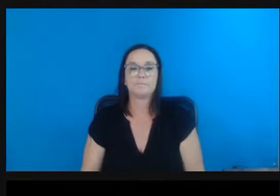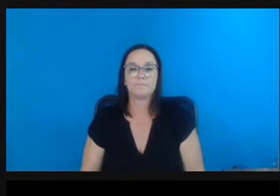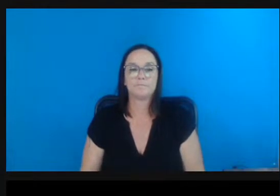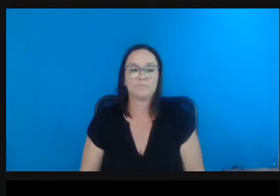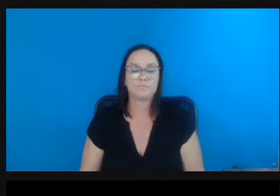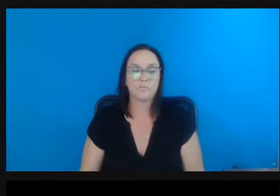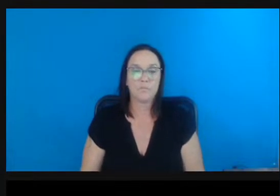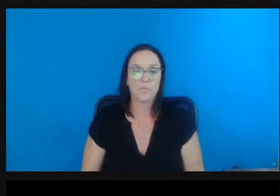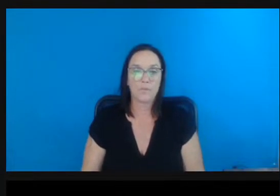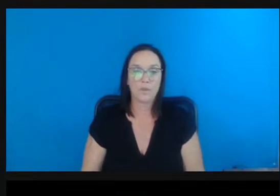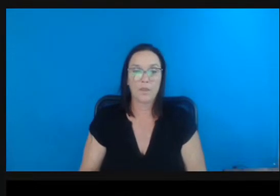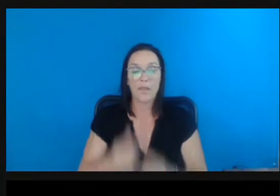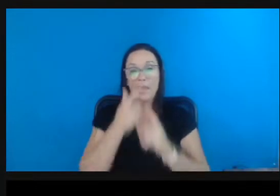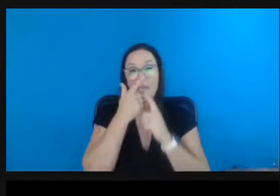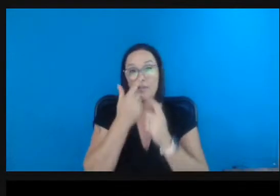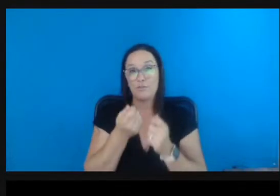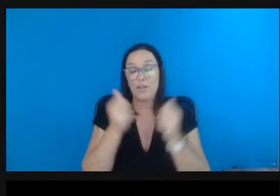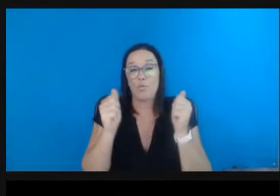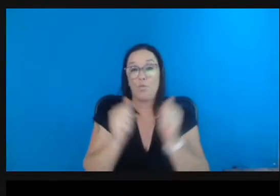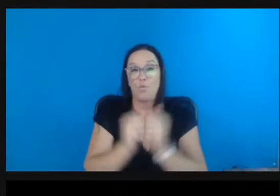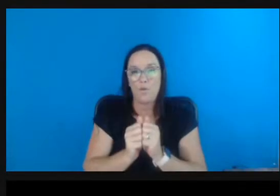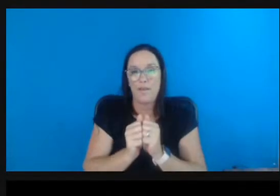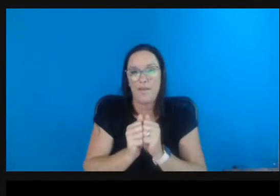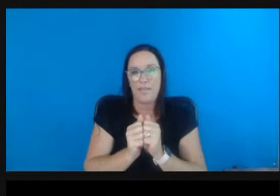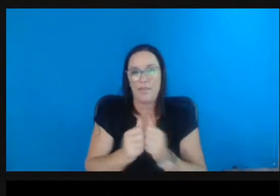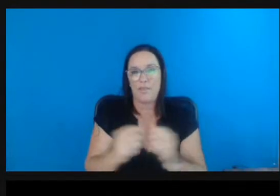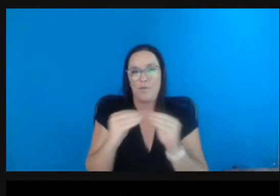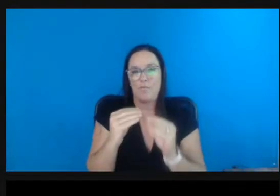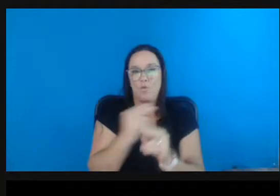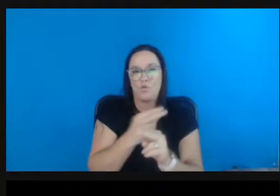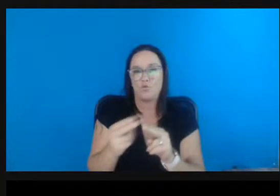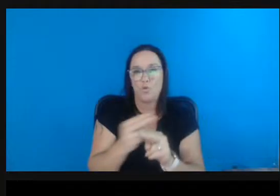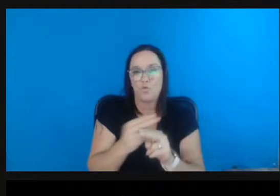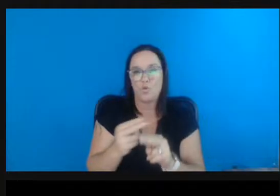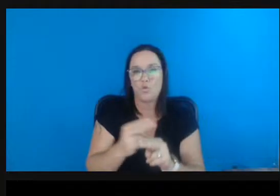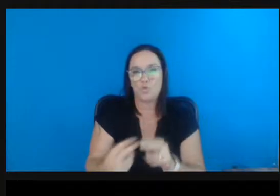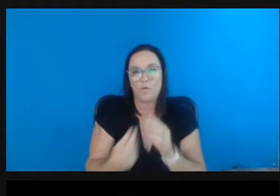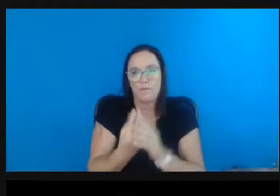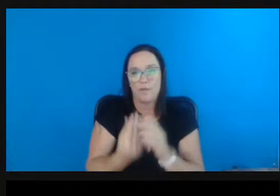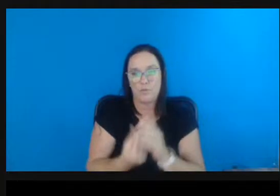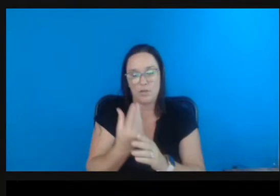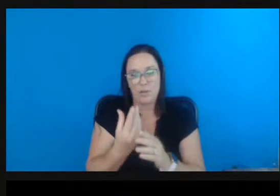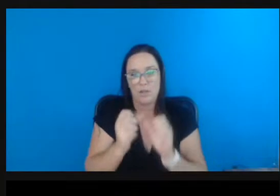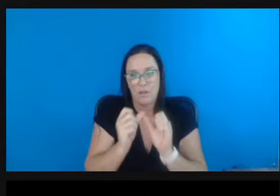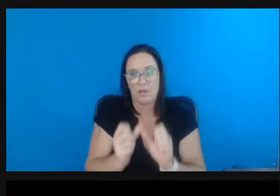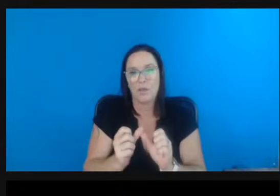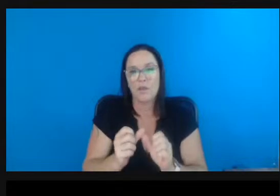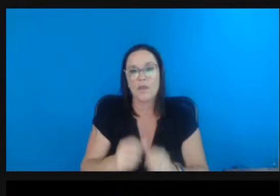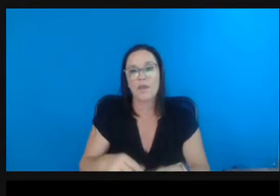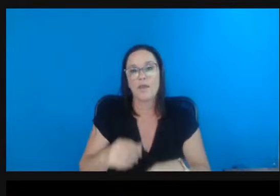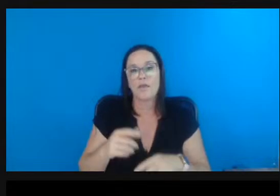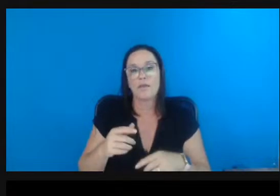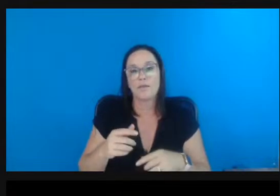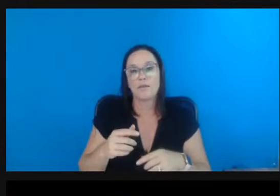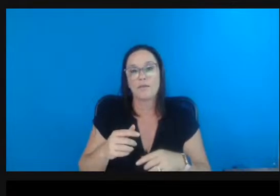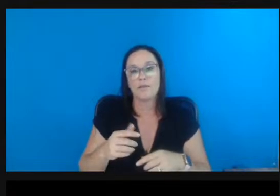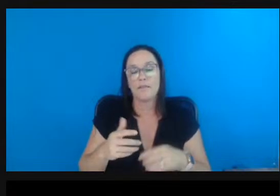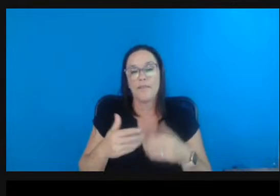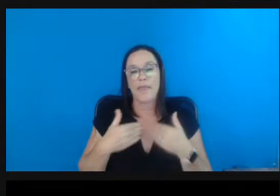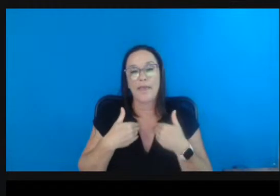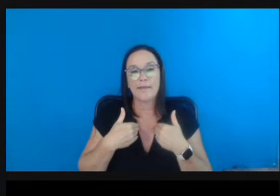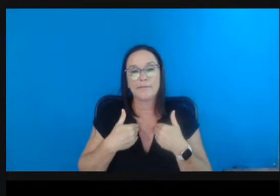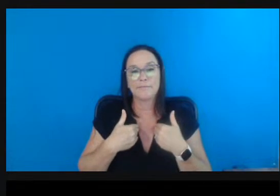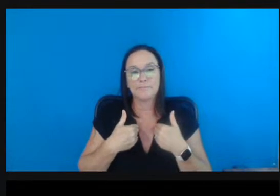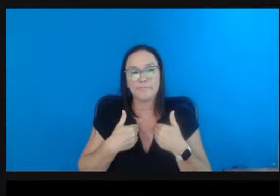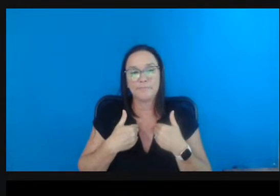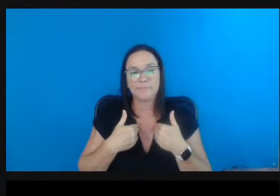So yeah, and interesting that even with these shorter durations in the later episodes, higher rates, and they actually had not